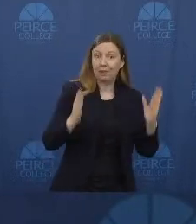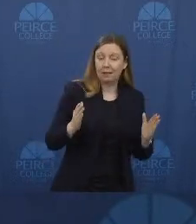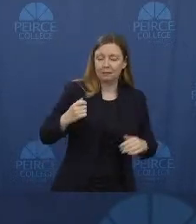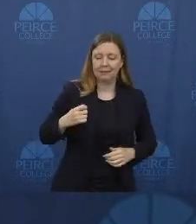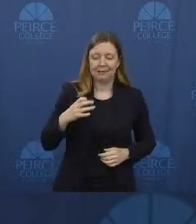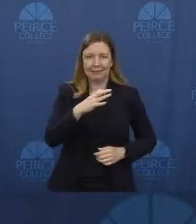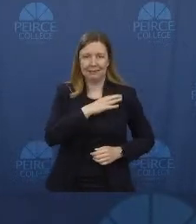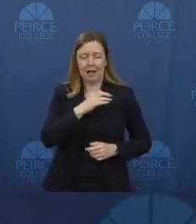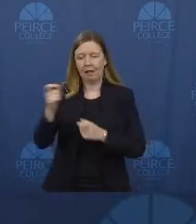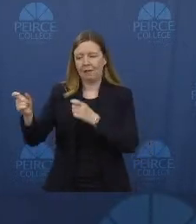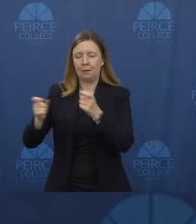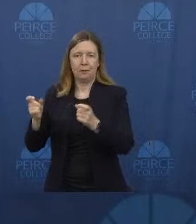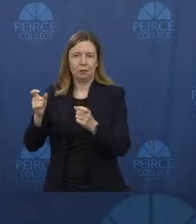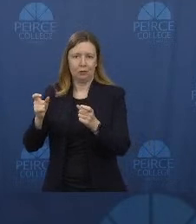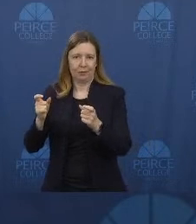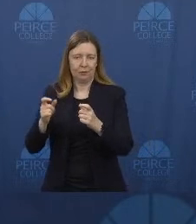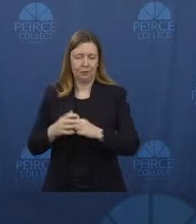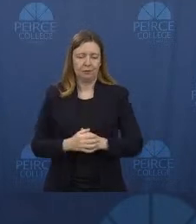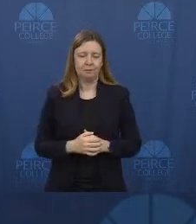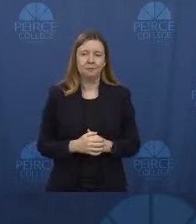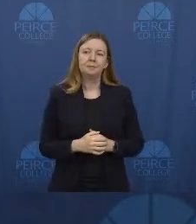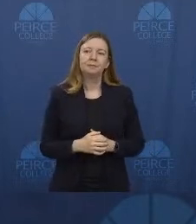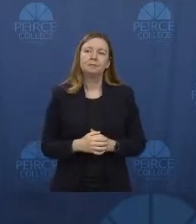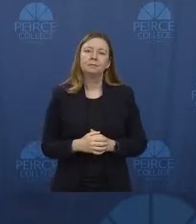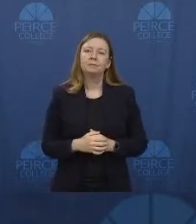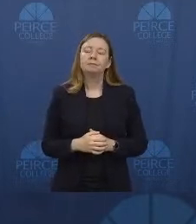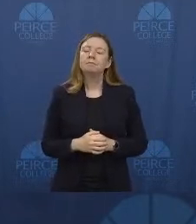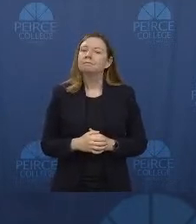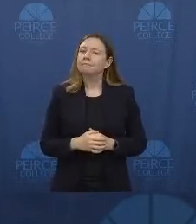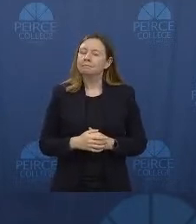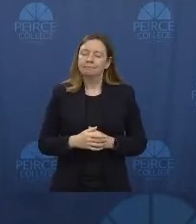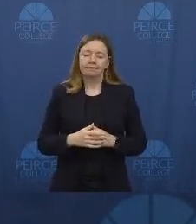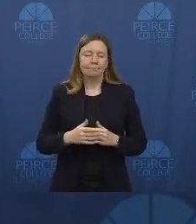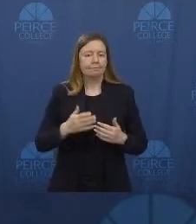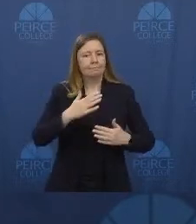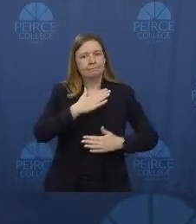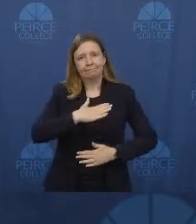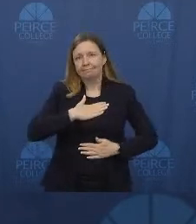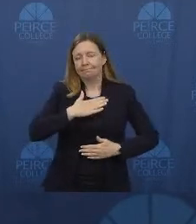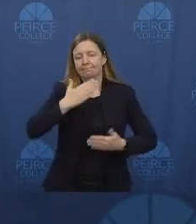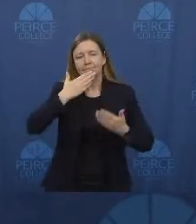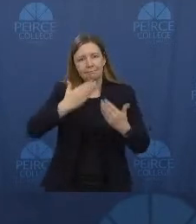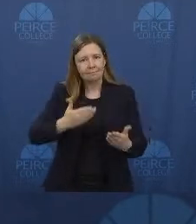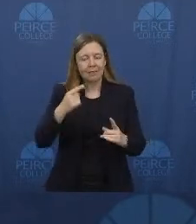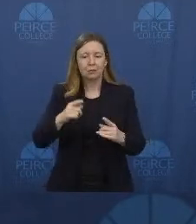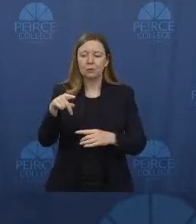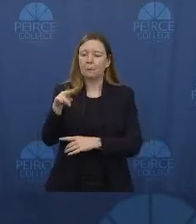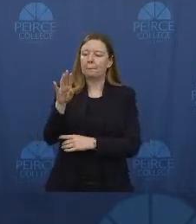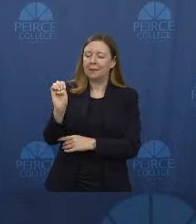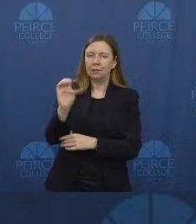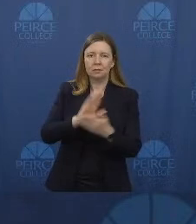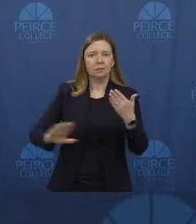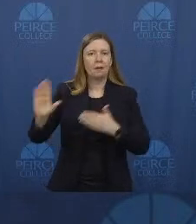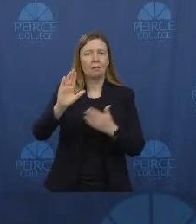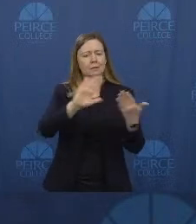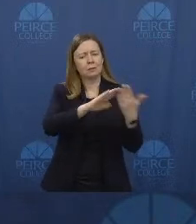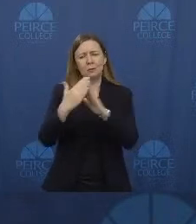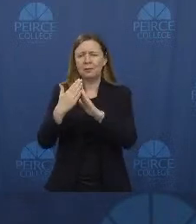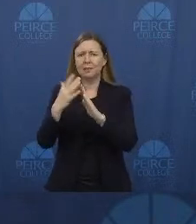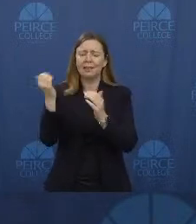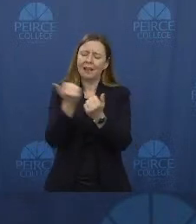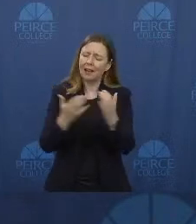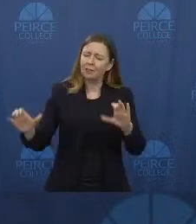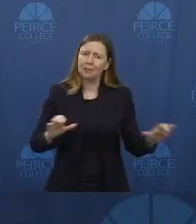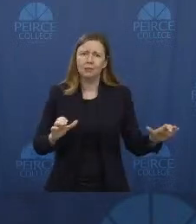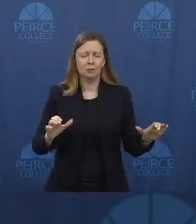and administration of the college. I extend gratitude to the Peirce College community for all they do to